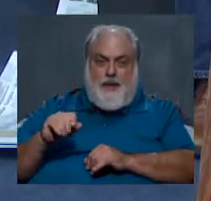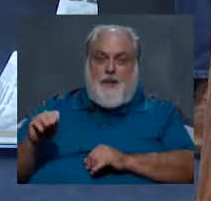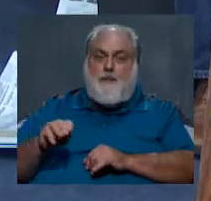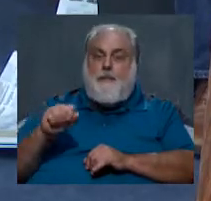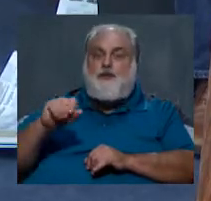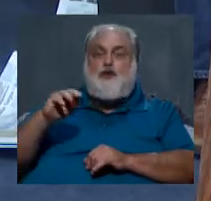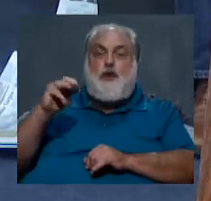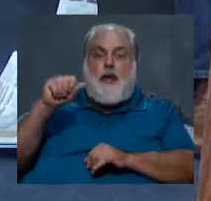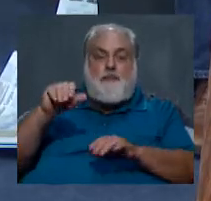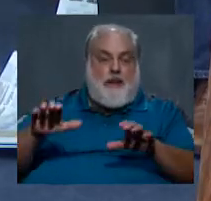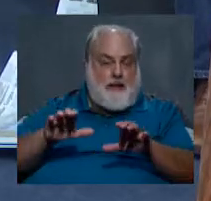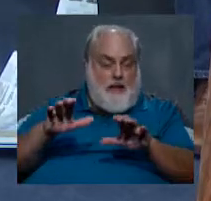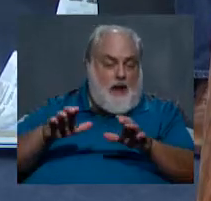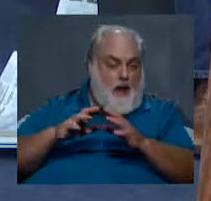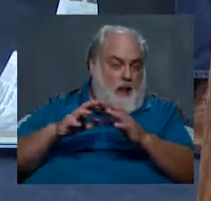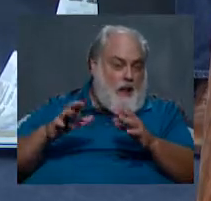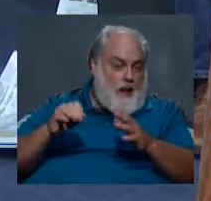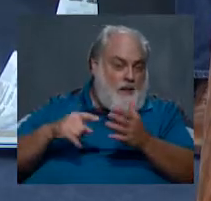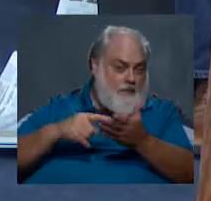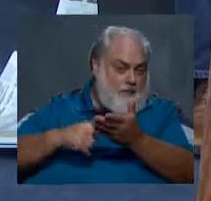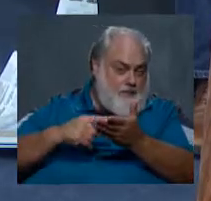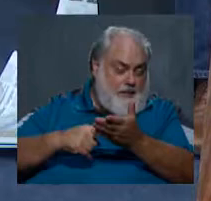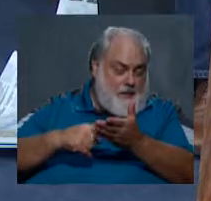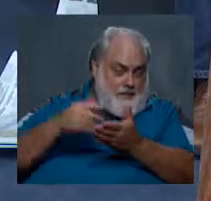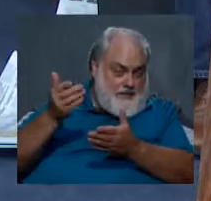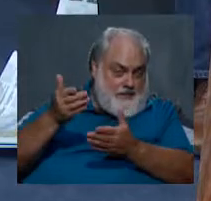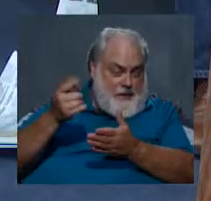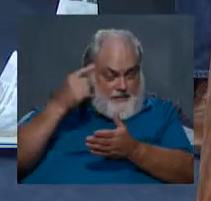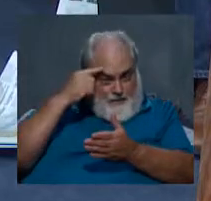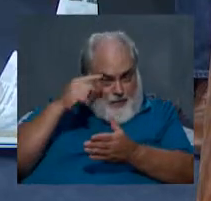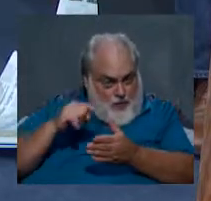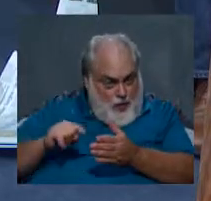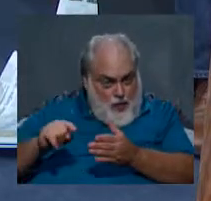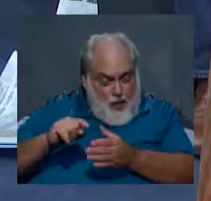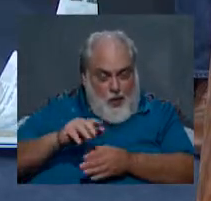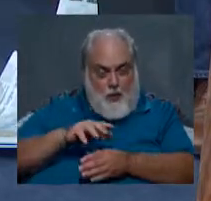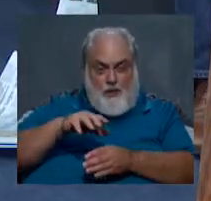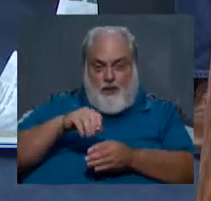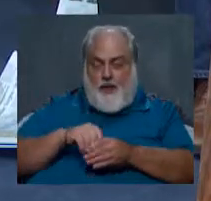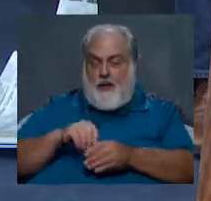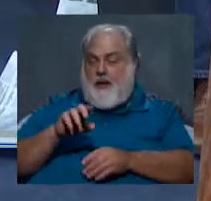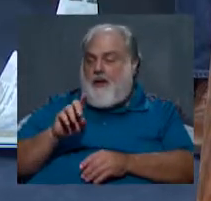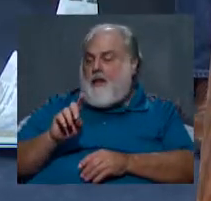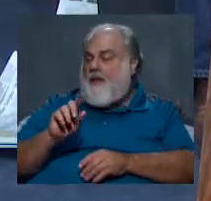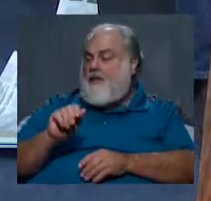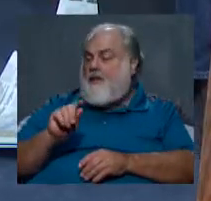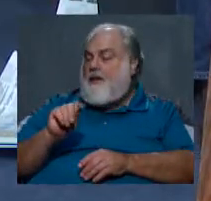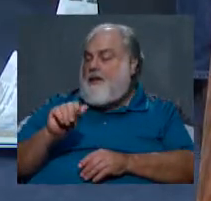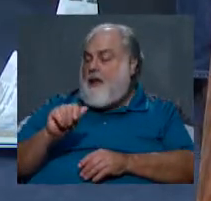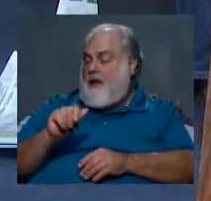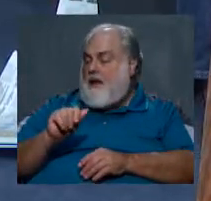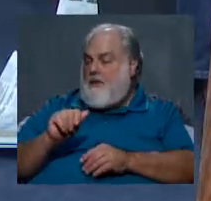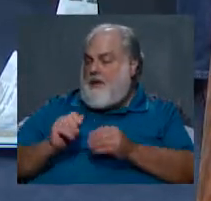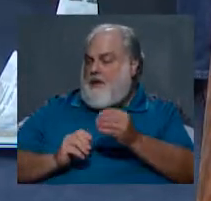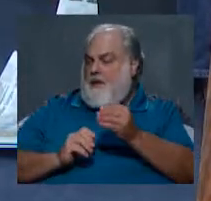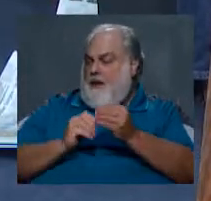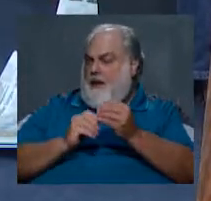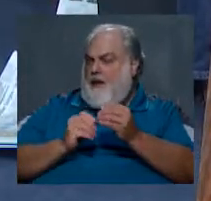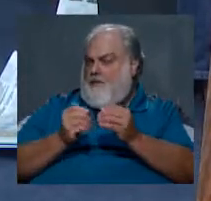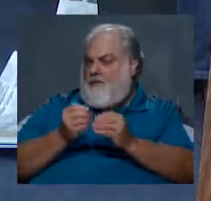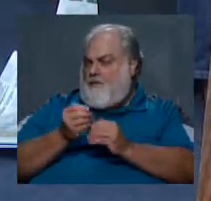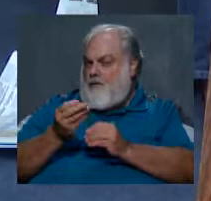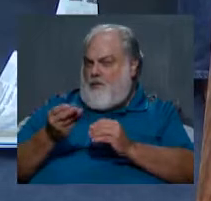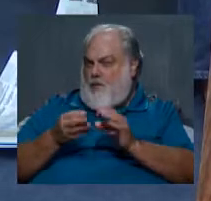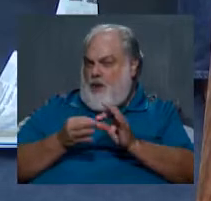covered a lot of the territory that I was going to present to you just concerning the quantitative data about the project. There's a couple of other things I do